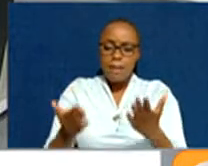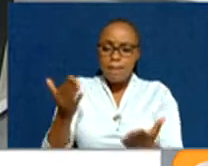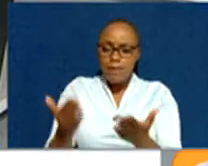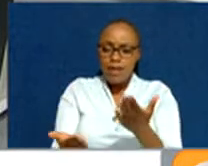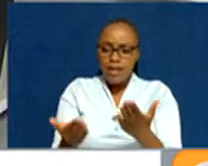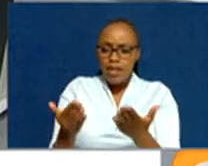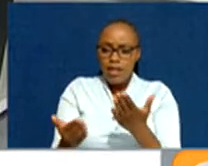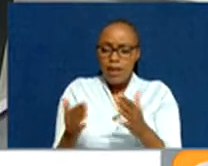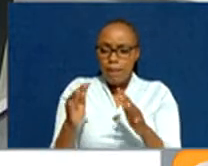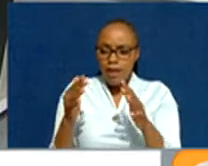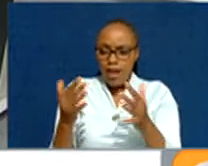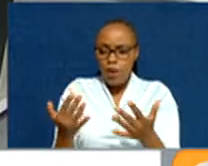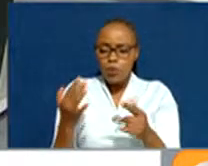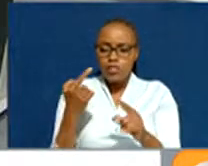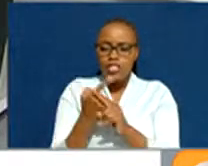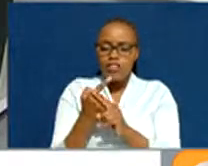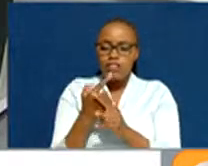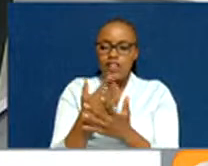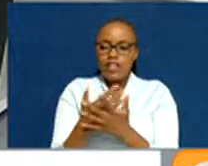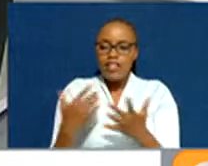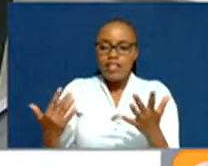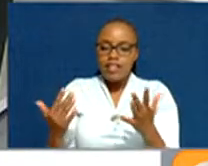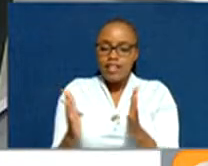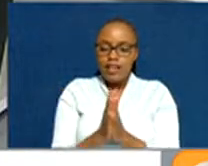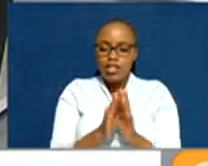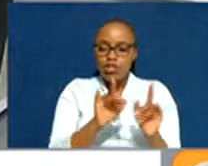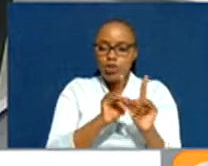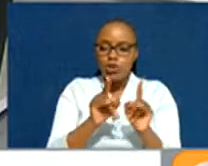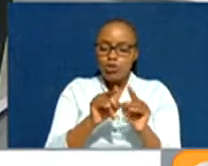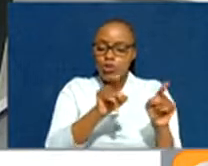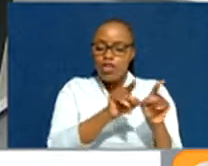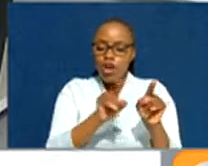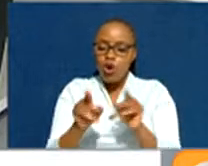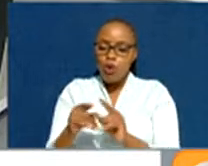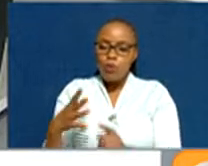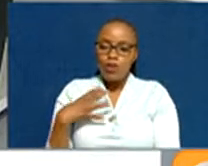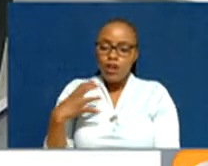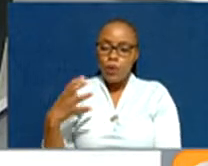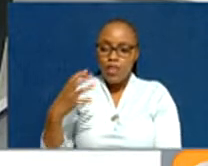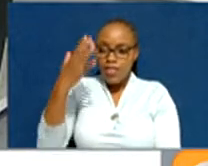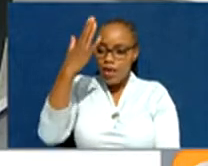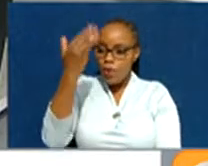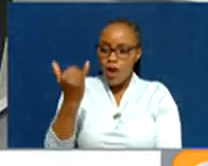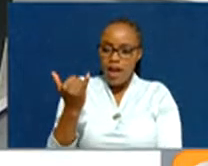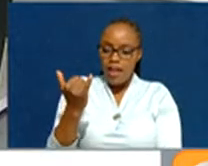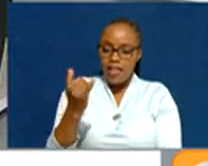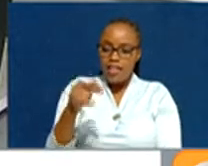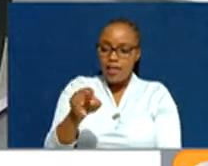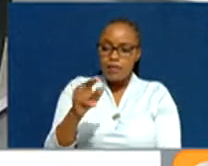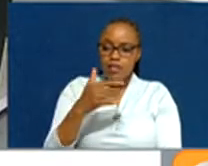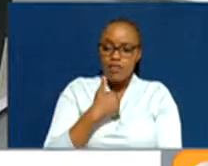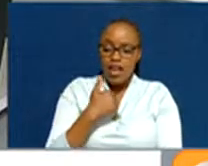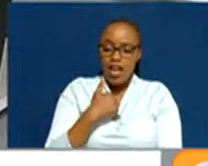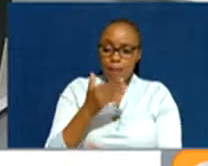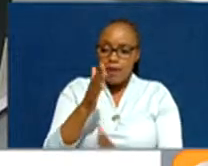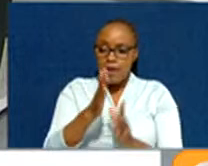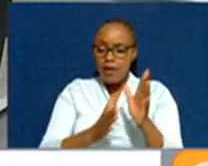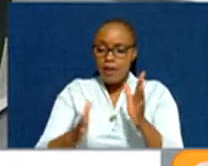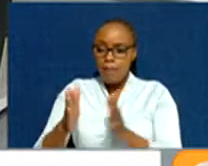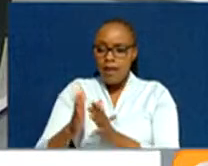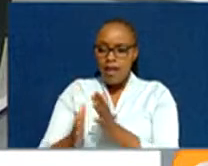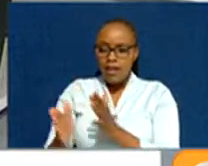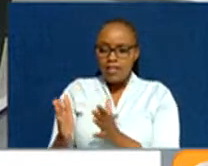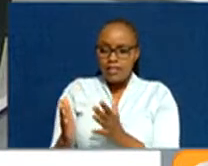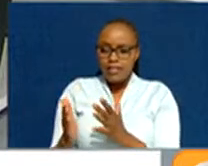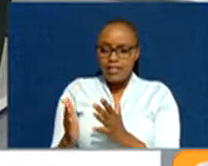by a different play of words, the Commonwealth then becomes what we call a soft landing of the British Empire. Because if you were to